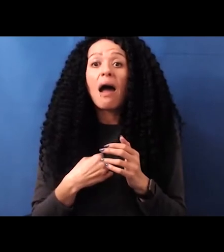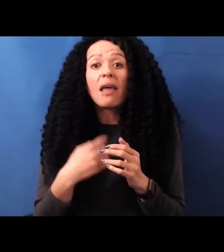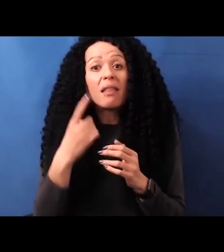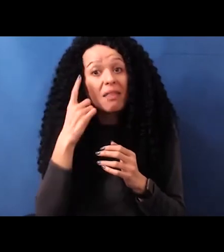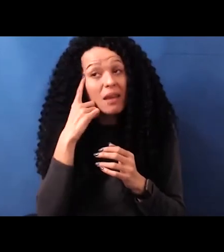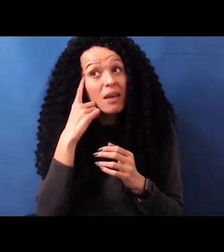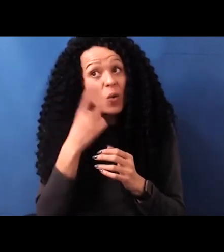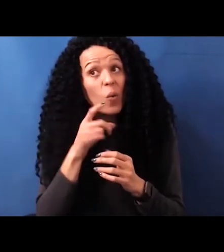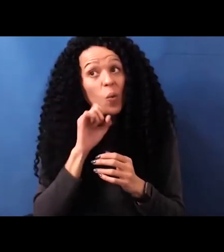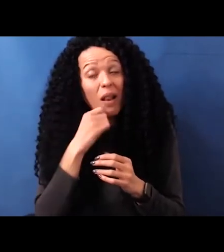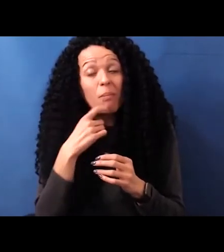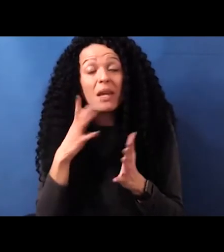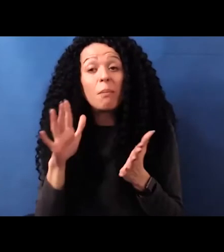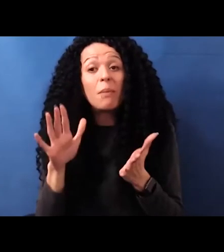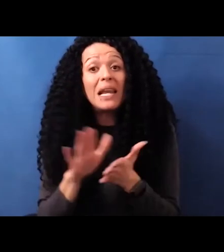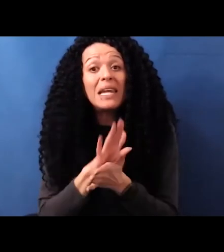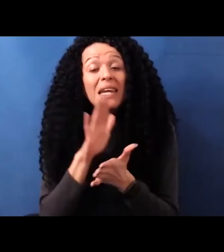I think you will be